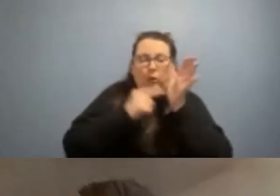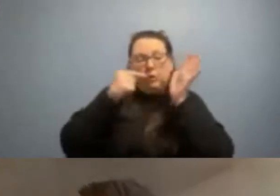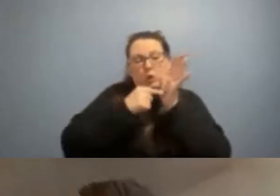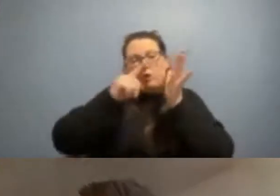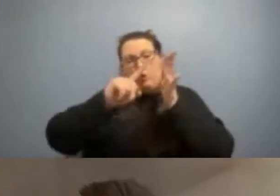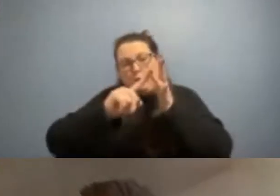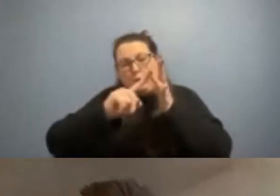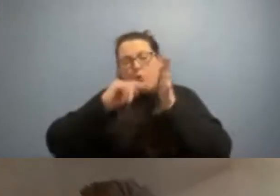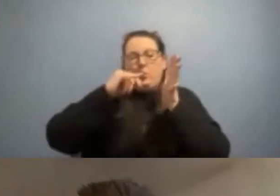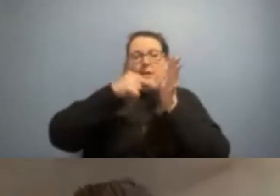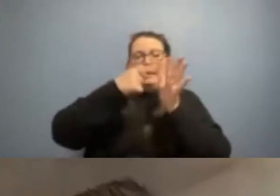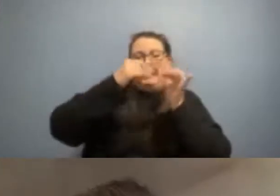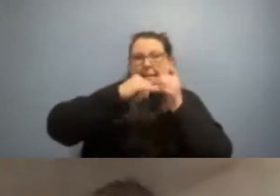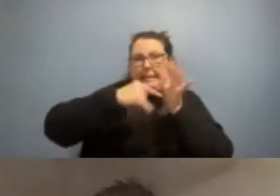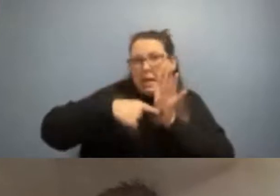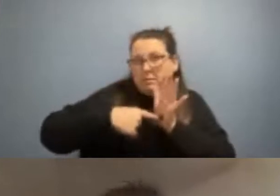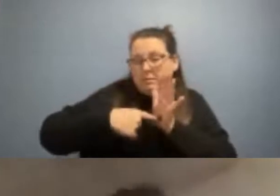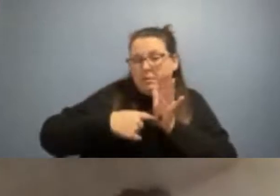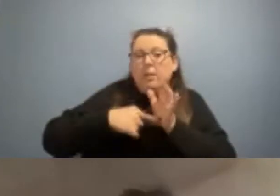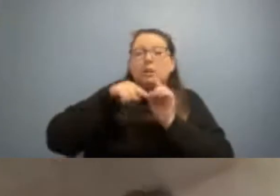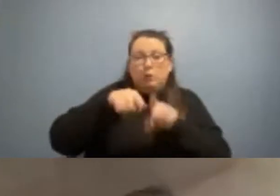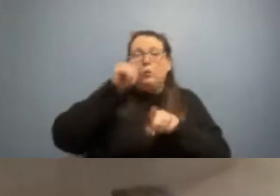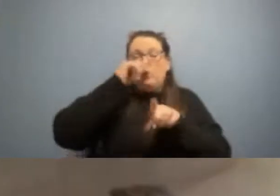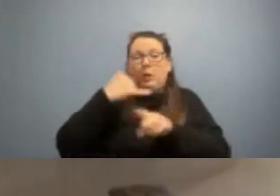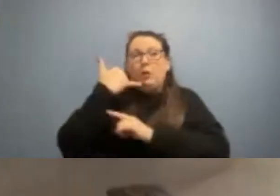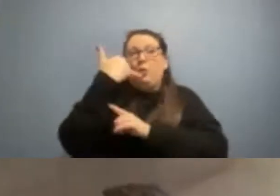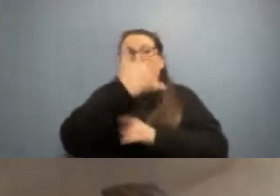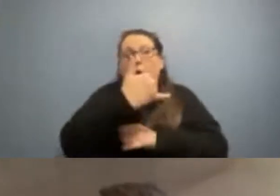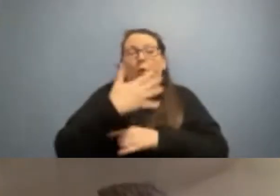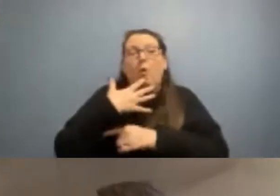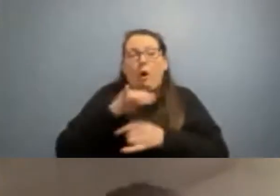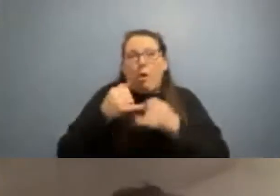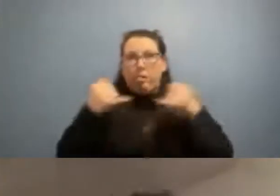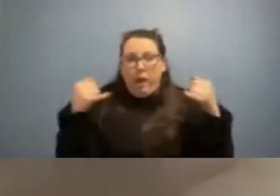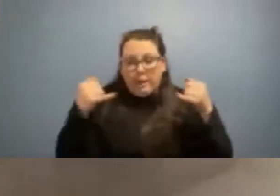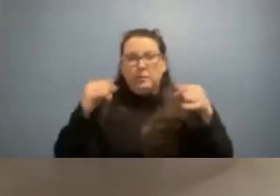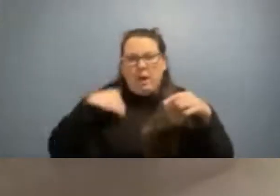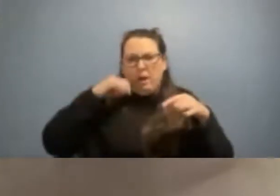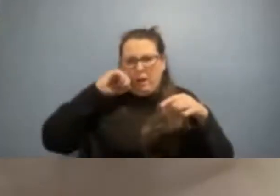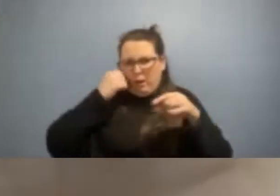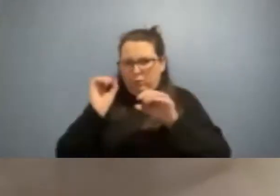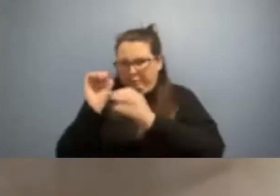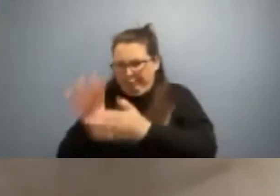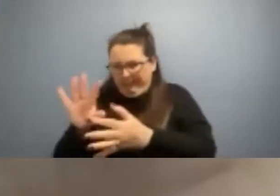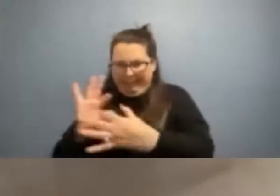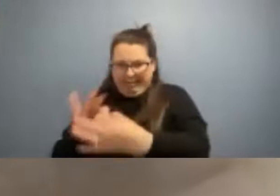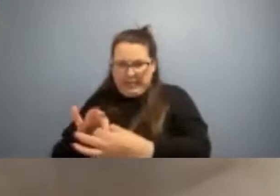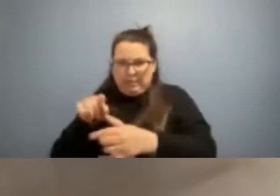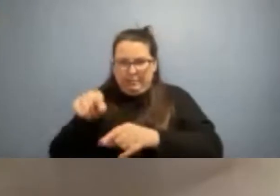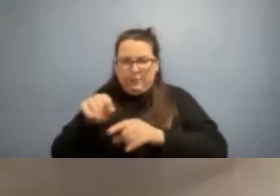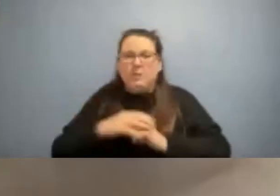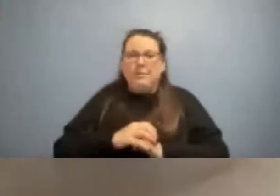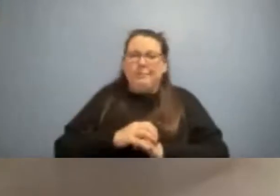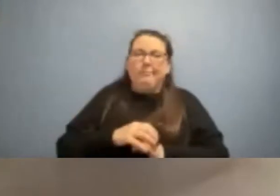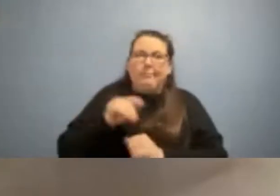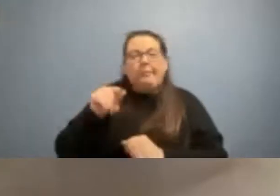access that by calling the hotline, and my guys might put the link in the chat, Obviously, it does have some